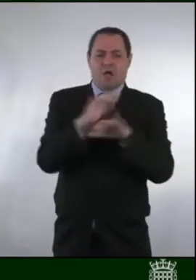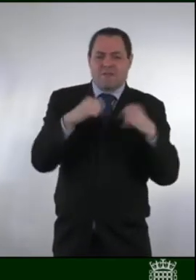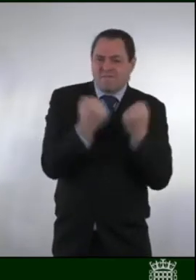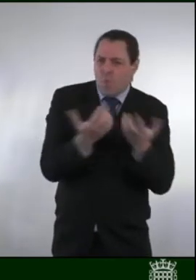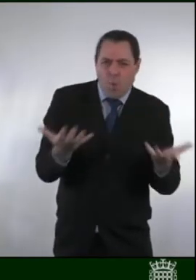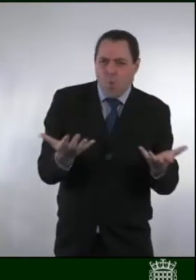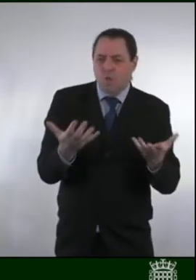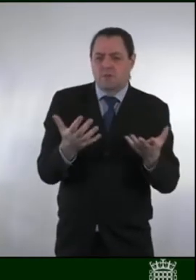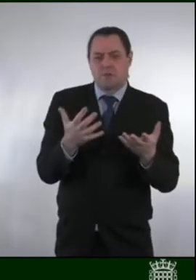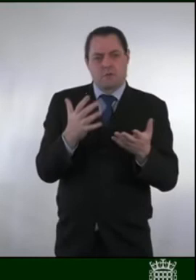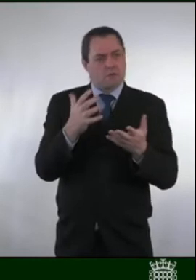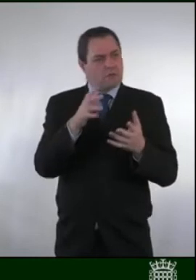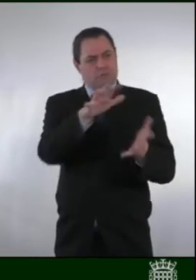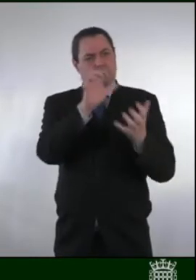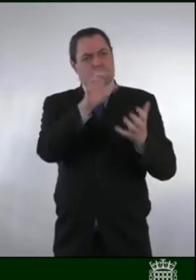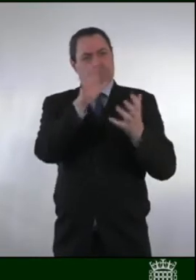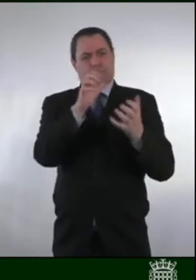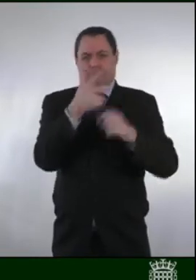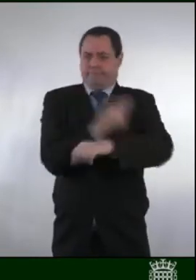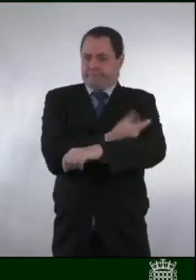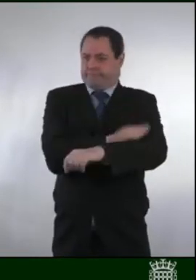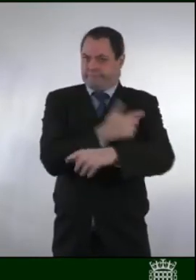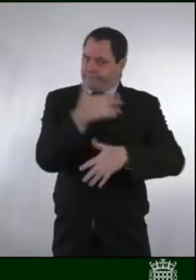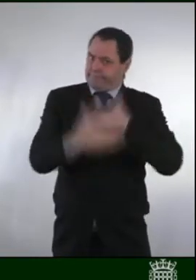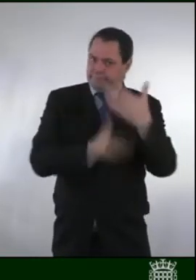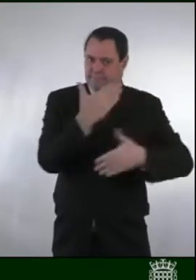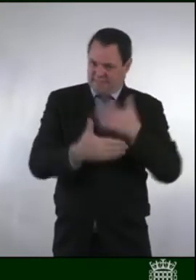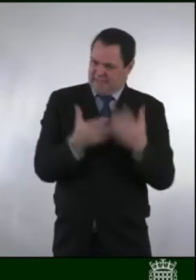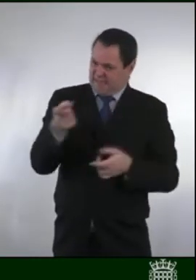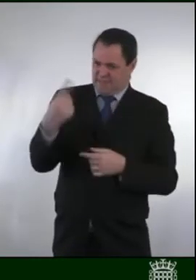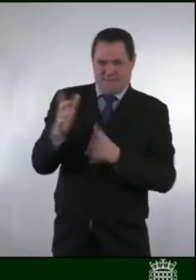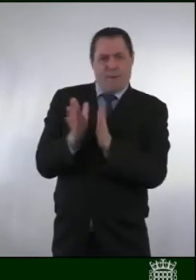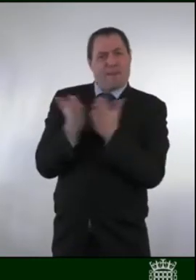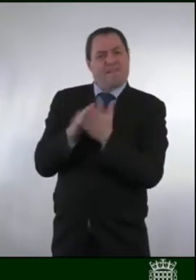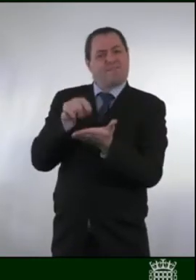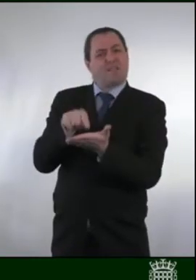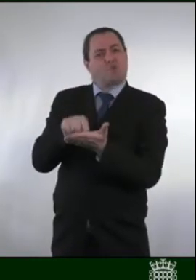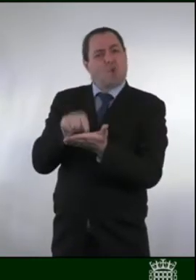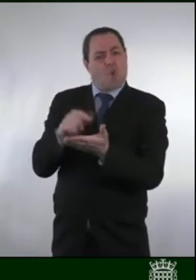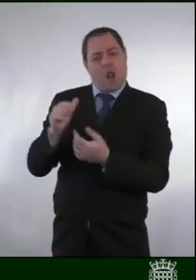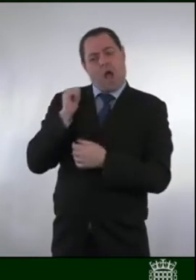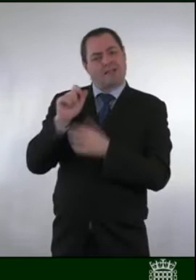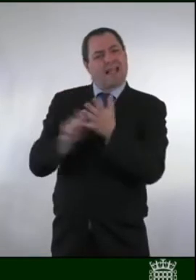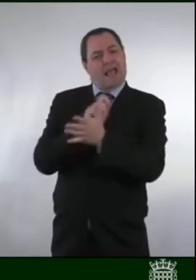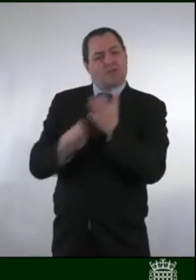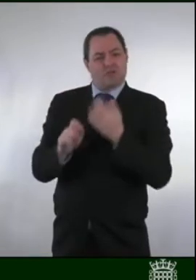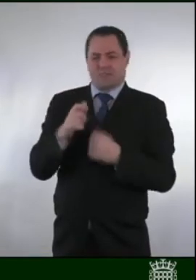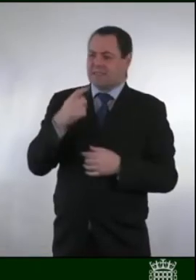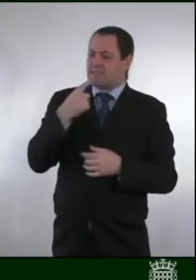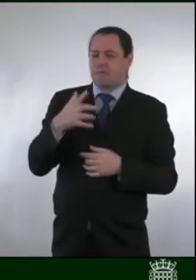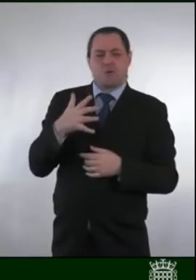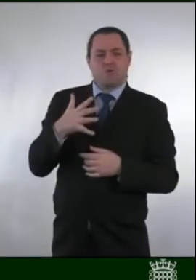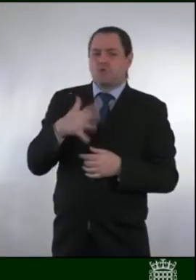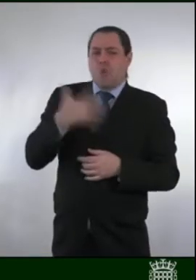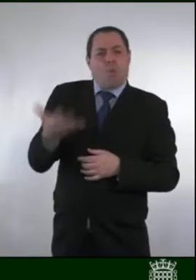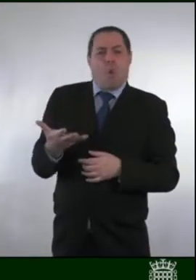the supplies on which we are now relying, and he stood on a manifesto, Mr. Speaker, at the last election to unbundle the